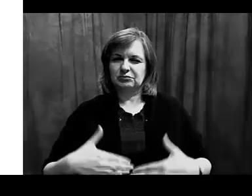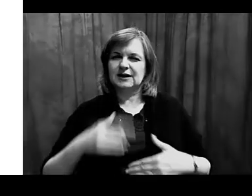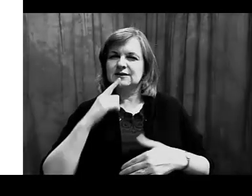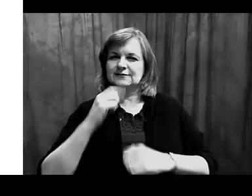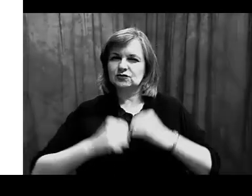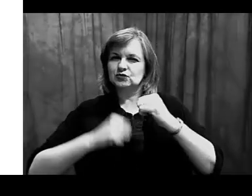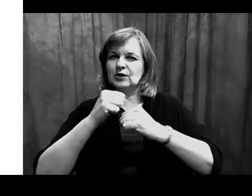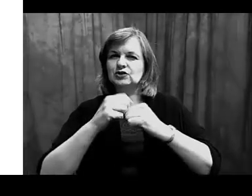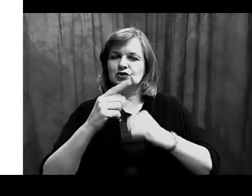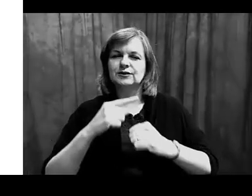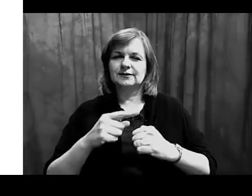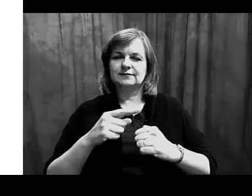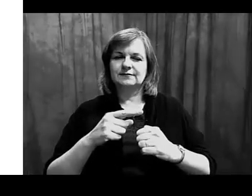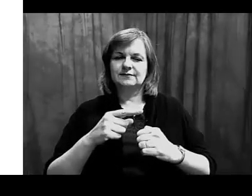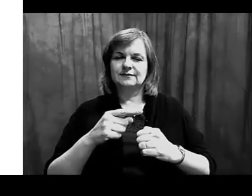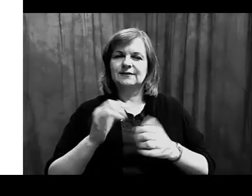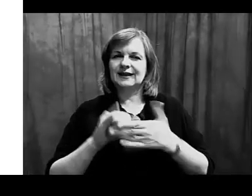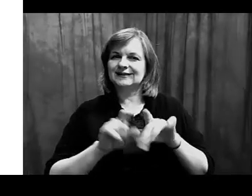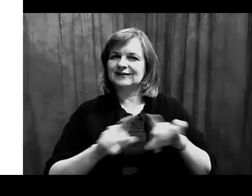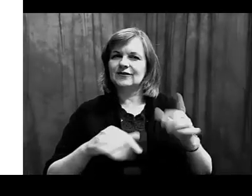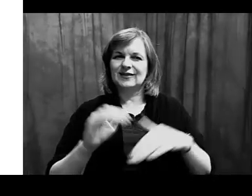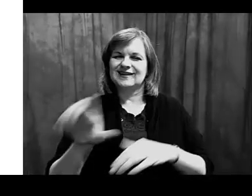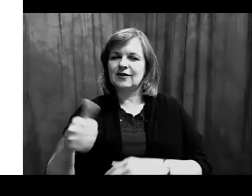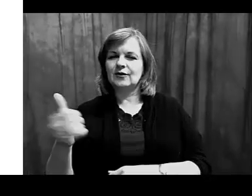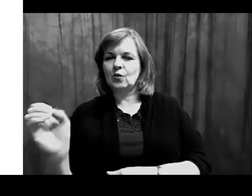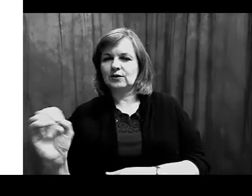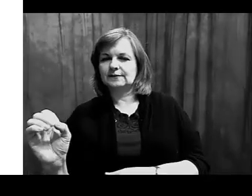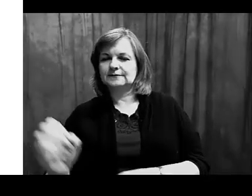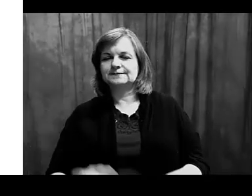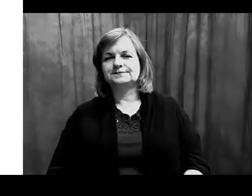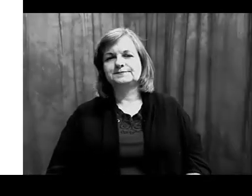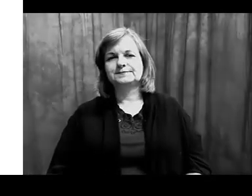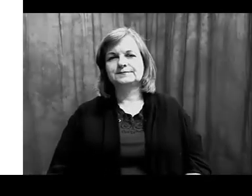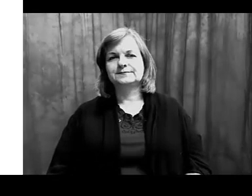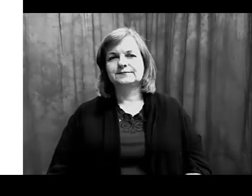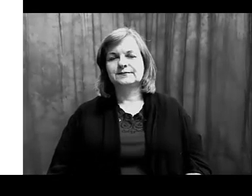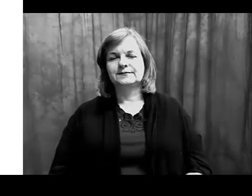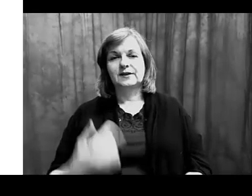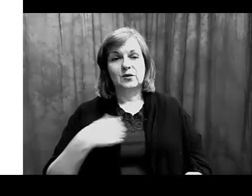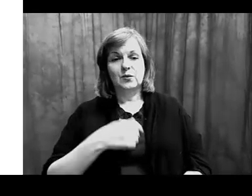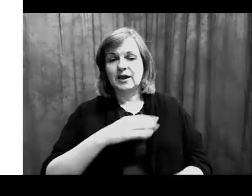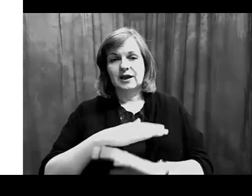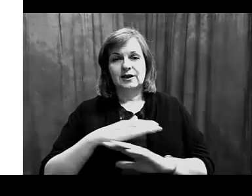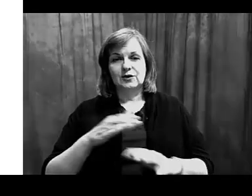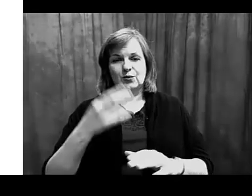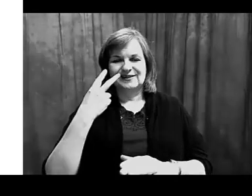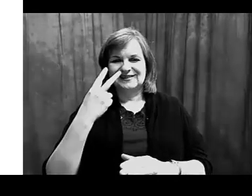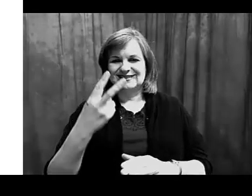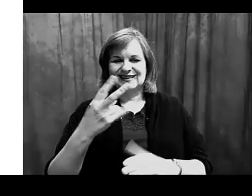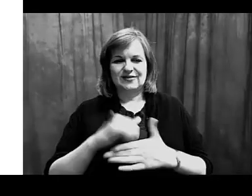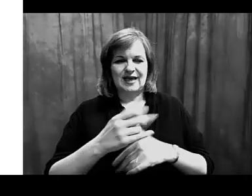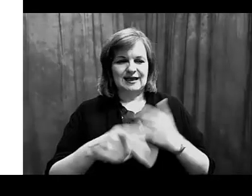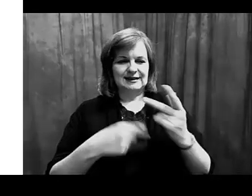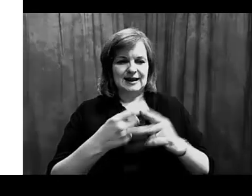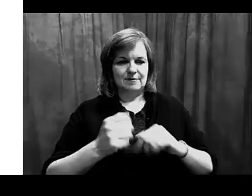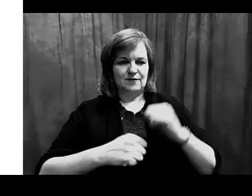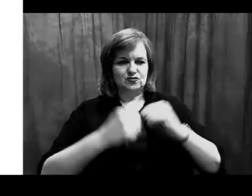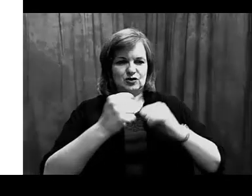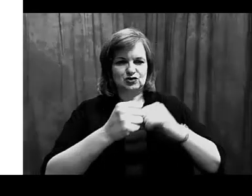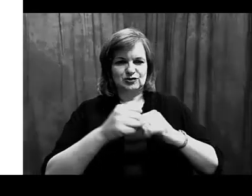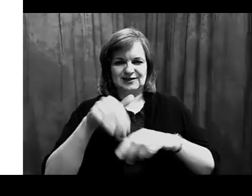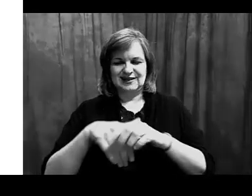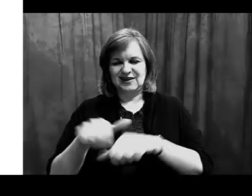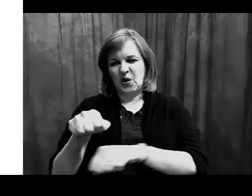organization associated with you that we certainly don't see in other organisms. And particularly we don't see in a